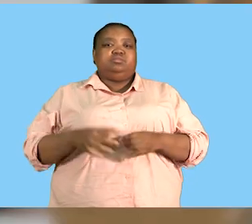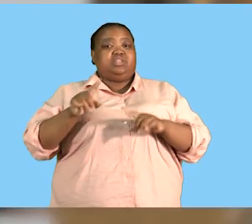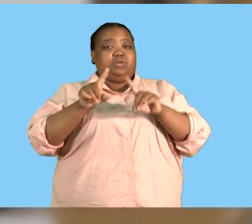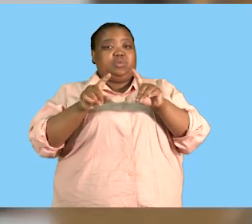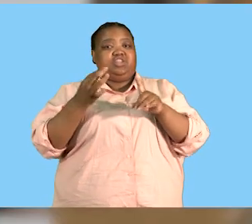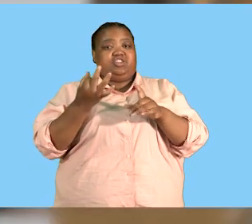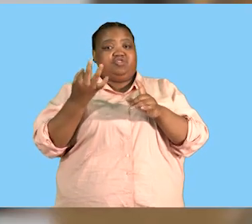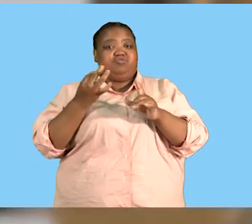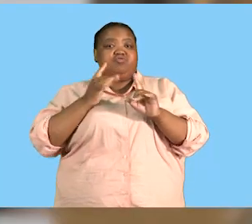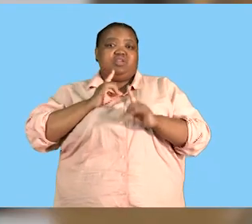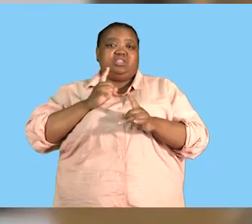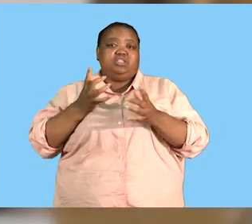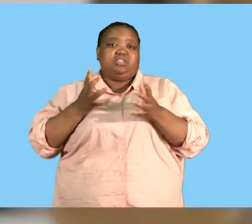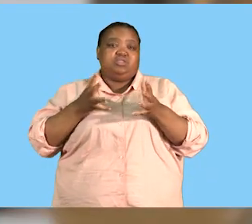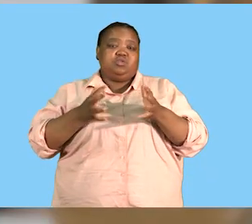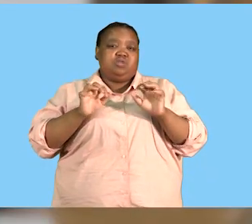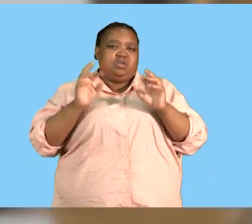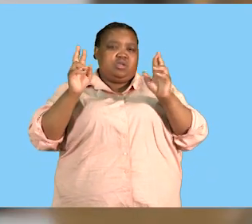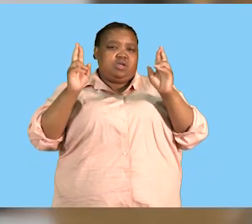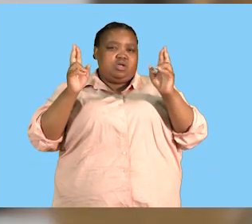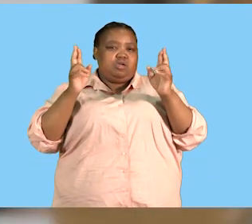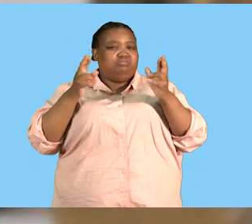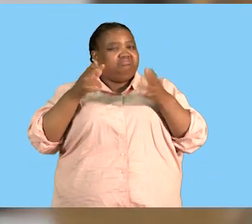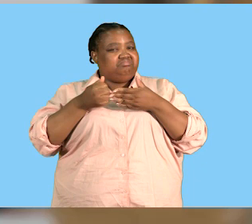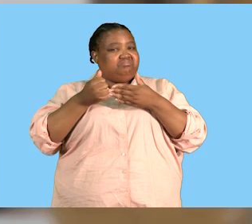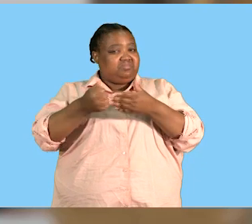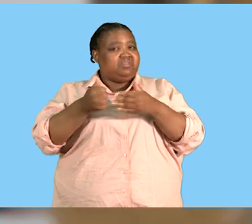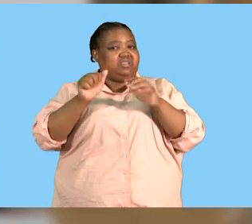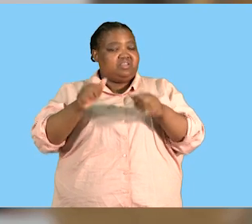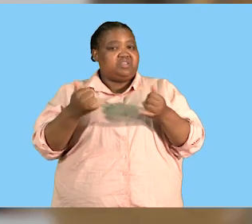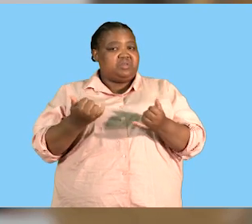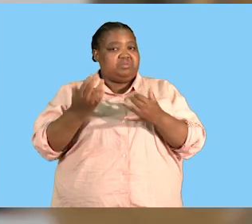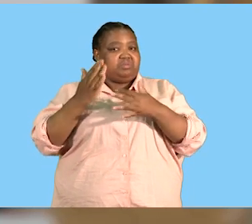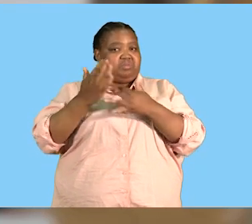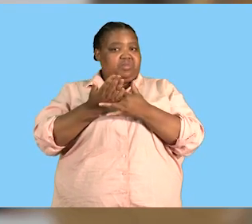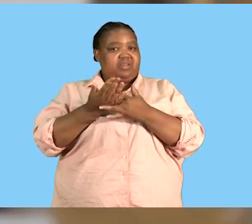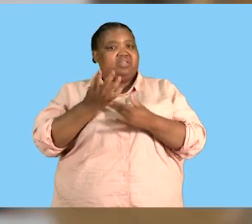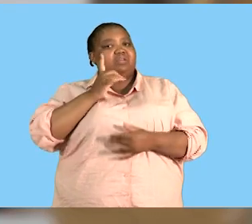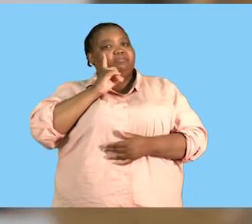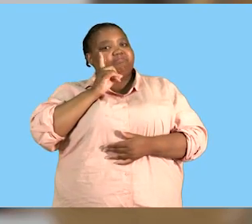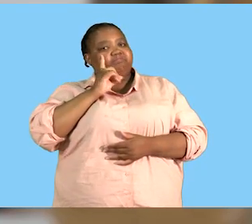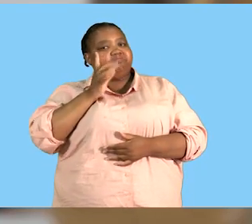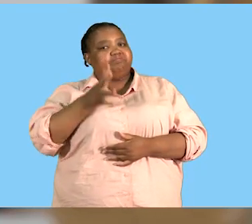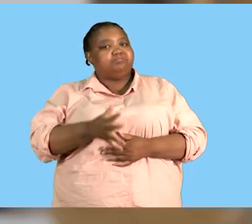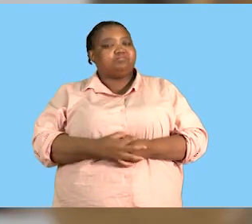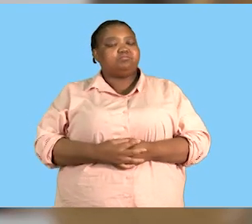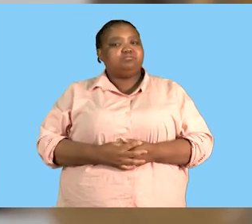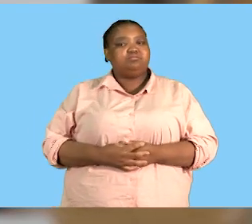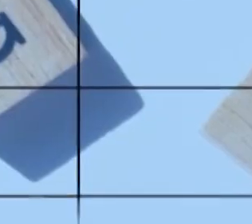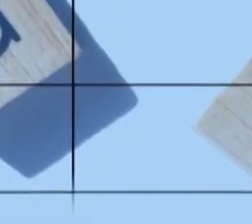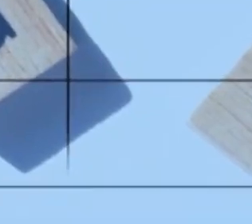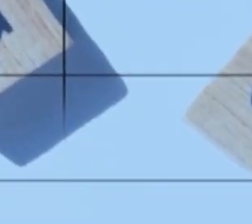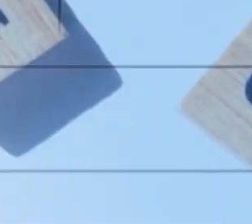is how you will look at question 3. I hope this helped. Let's take a break. I'll see you just now.